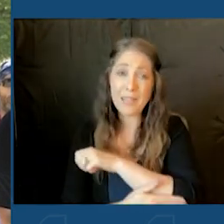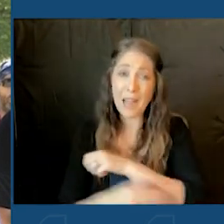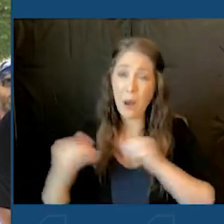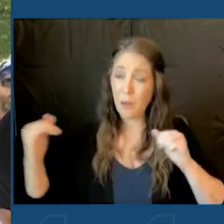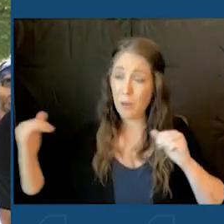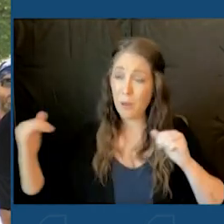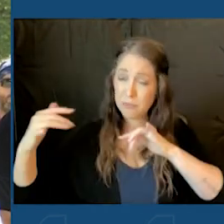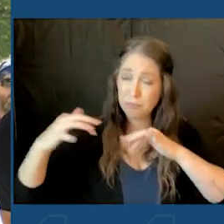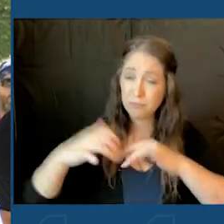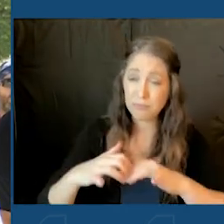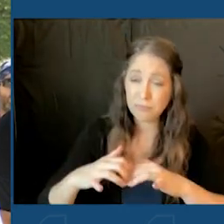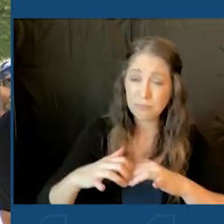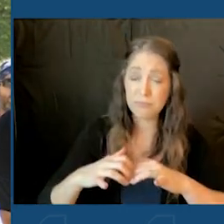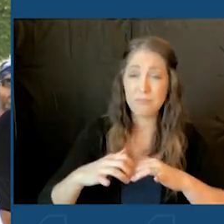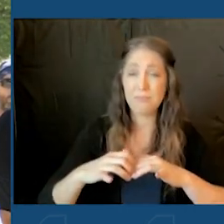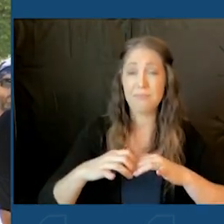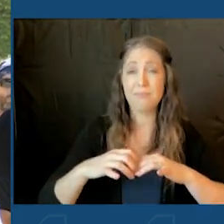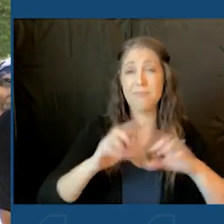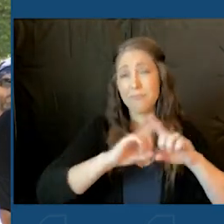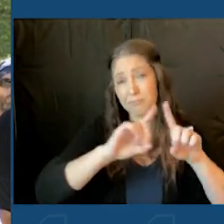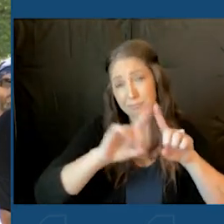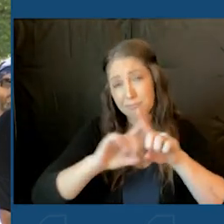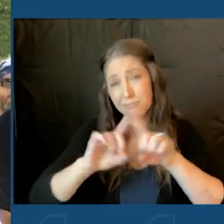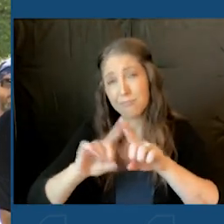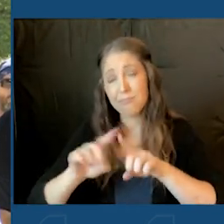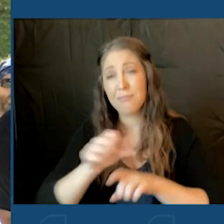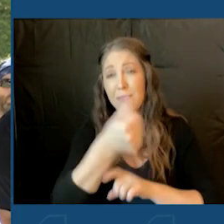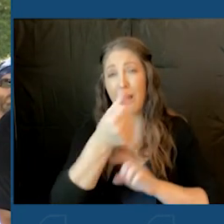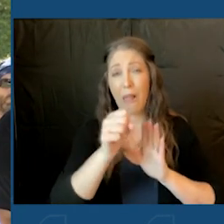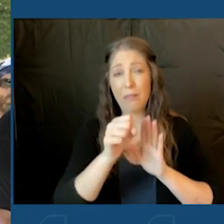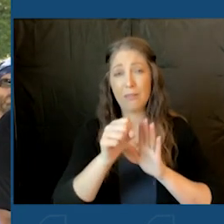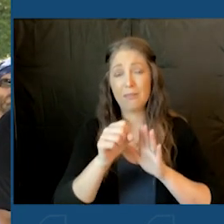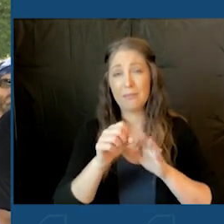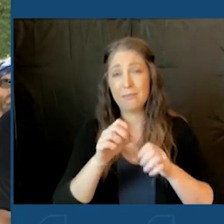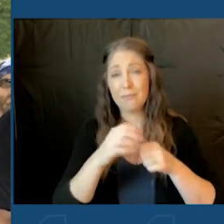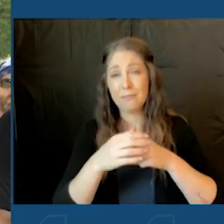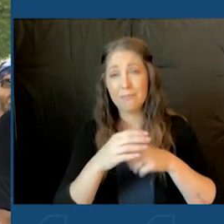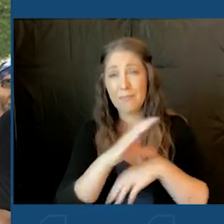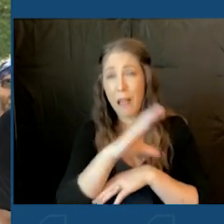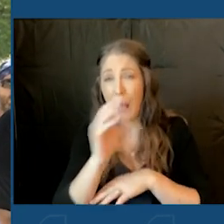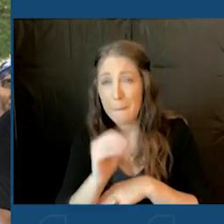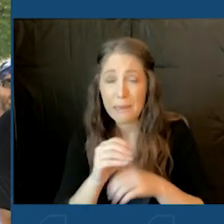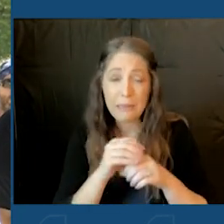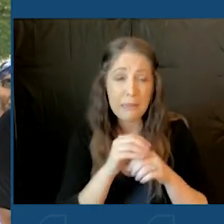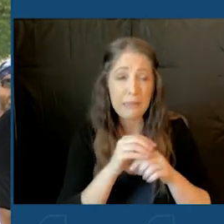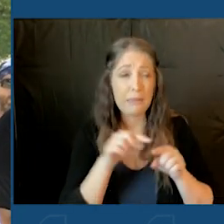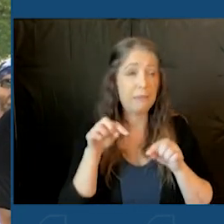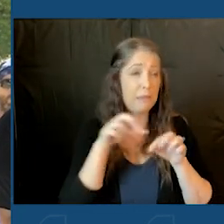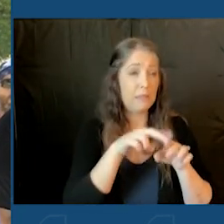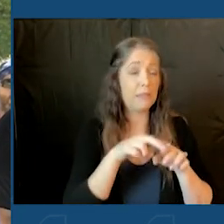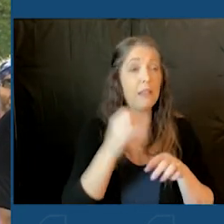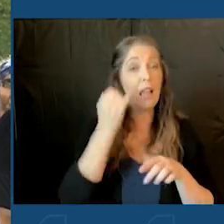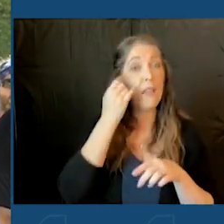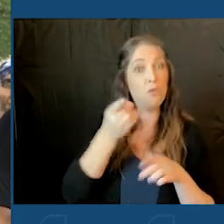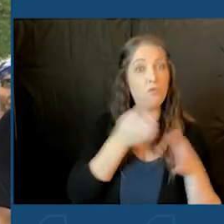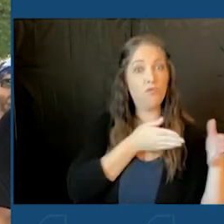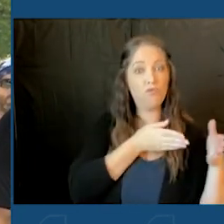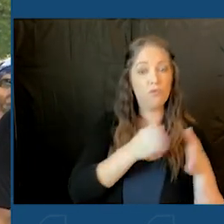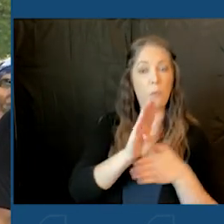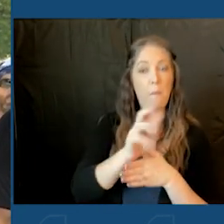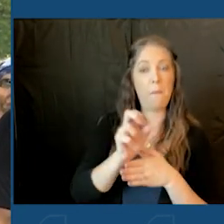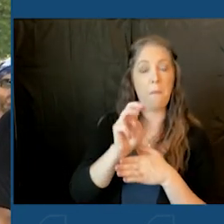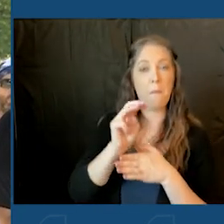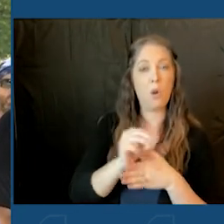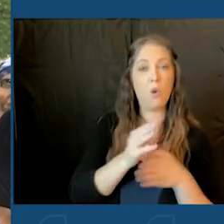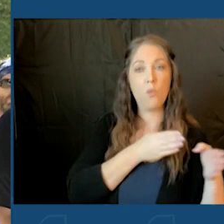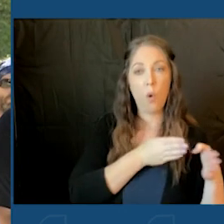coming from dozens of other surrounding fire companies throughout Ulster County. If you drove in Berm Road, you saw all these different